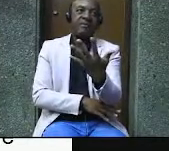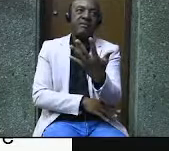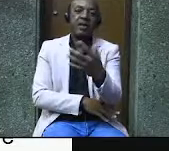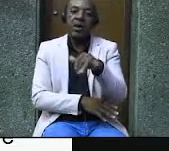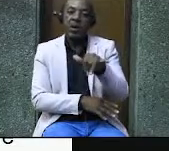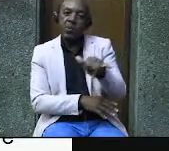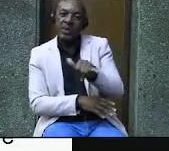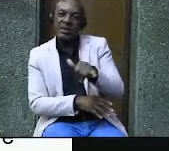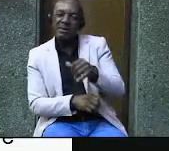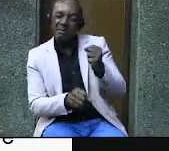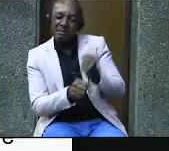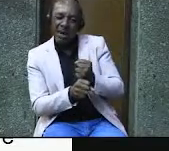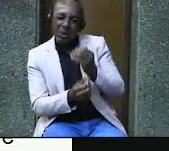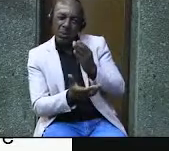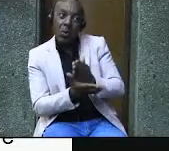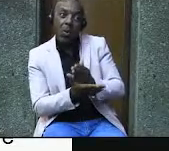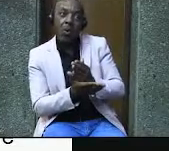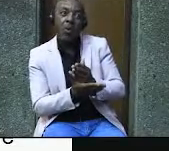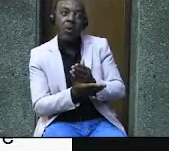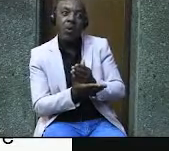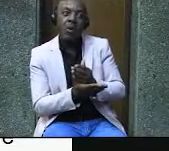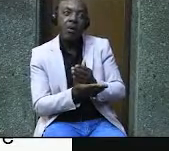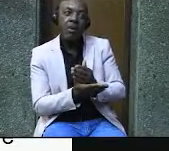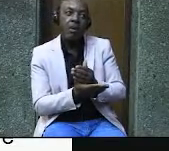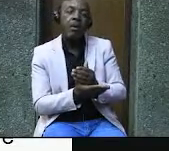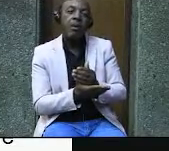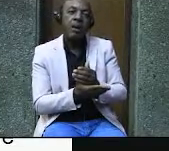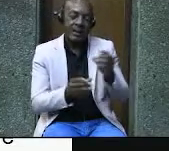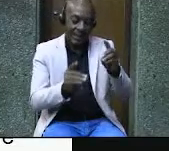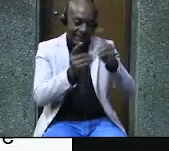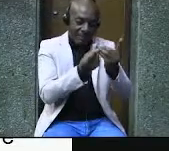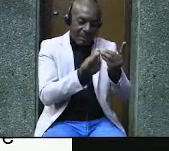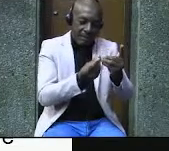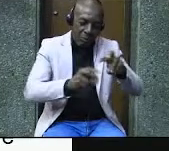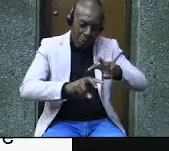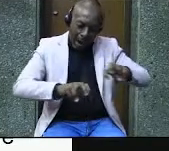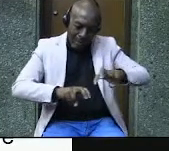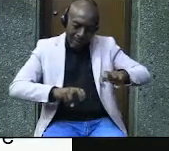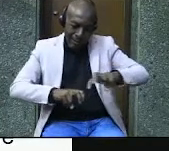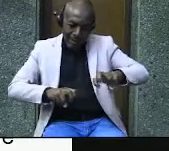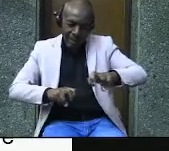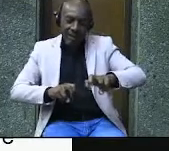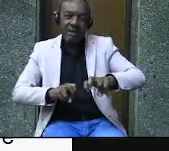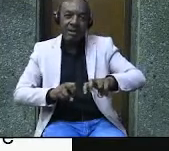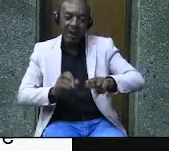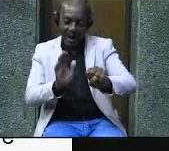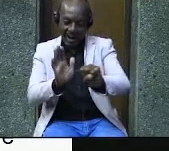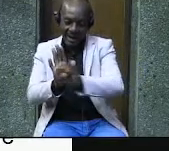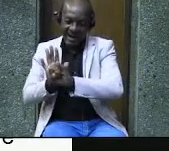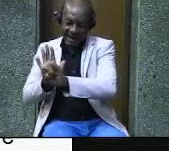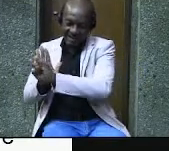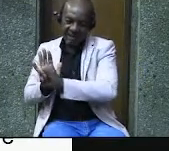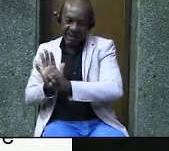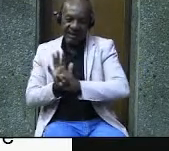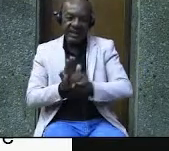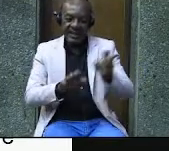to investigate the suitability of the property for the identified need. In other